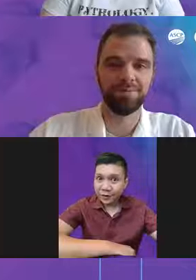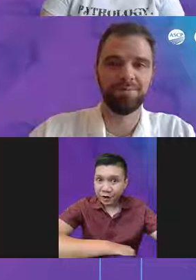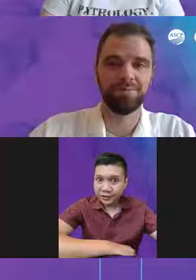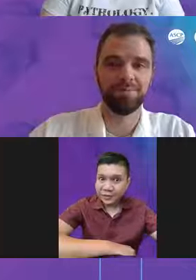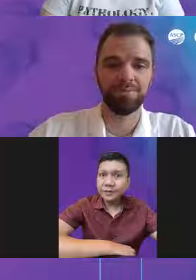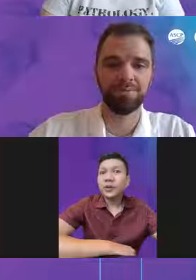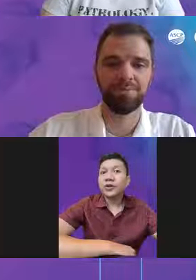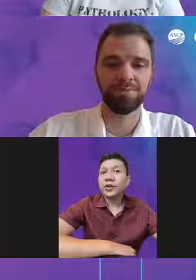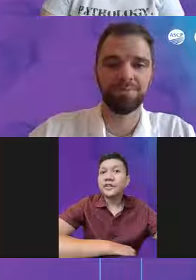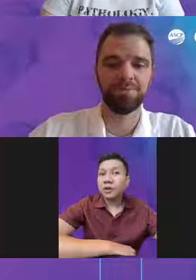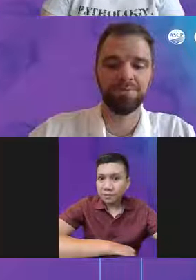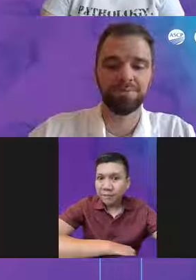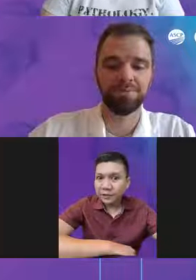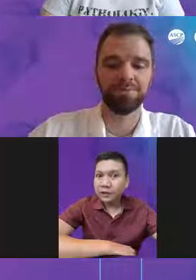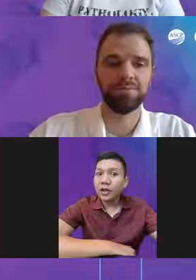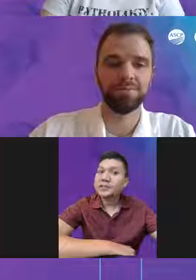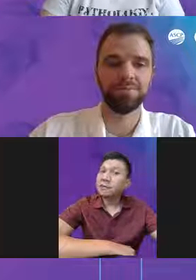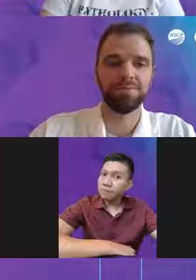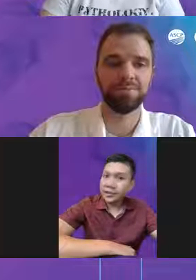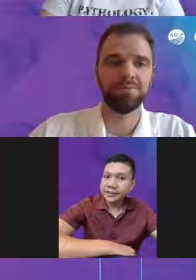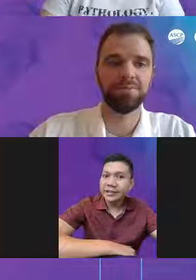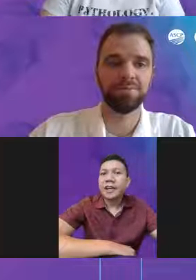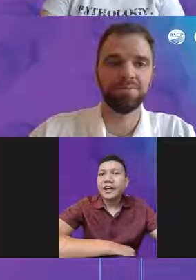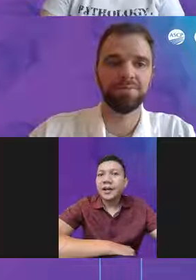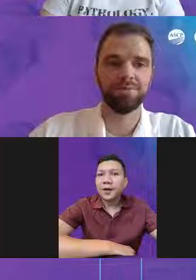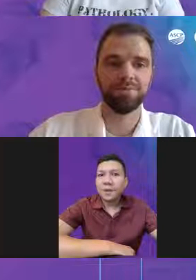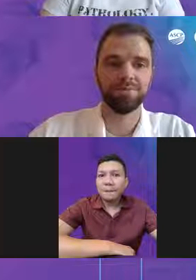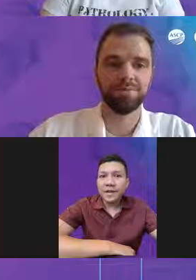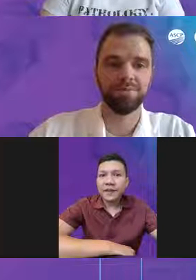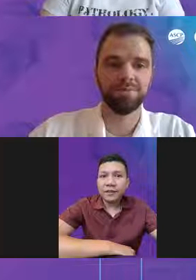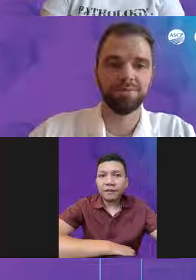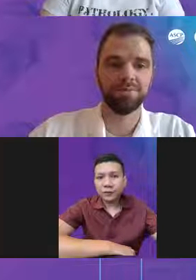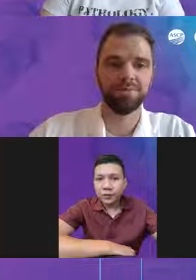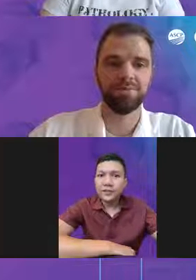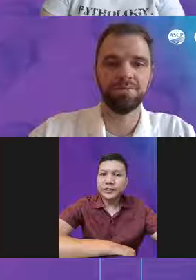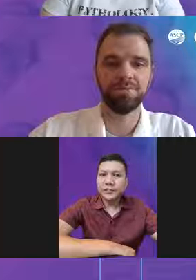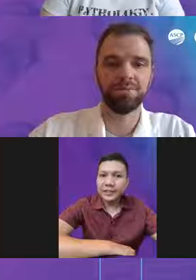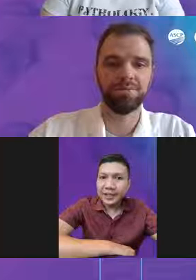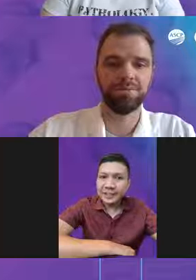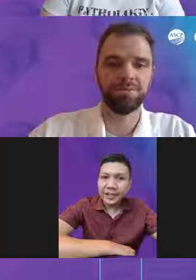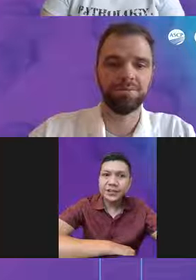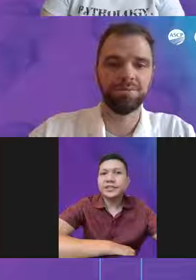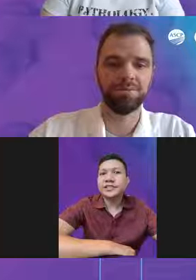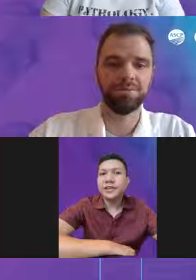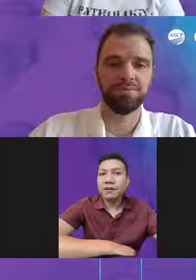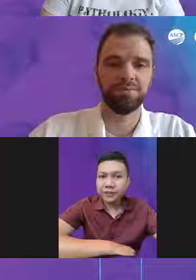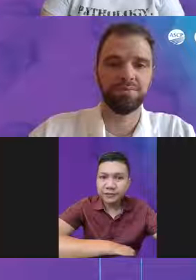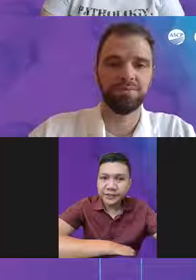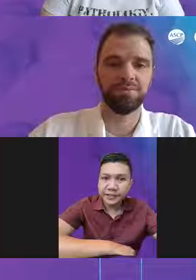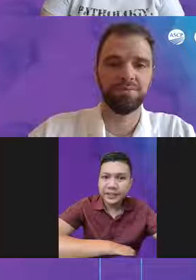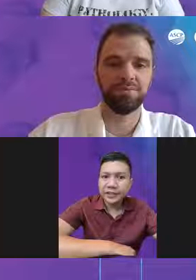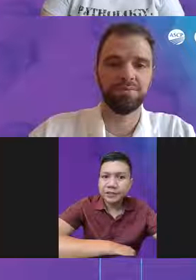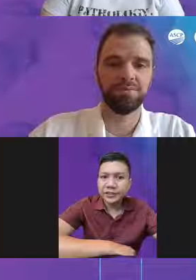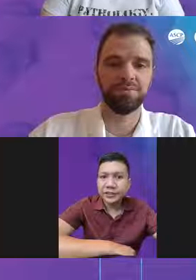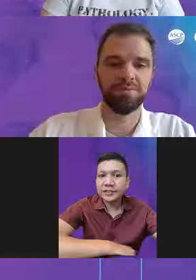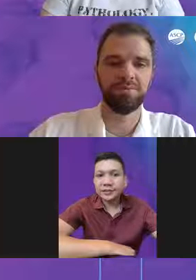for oxygen or there is a rapid loss of blood. And of course, the last stage is the